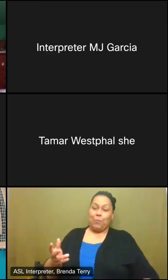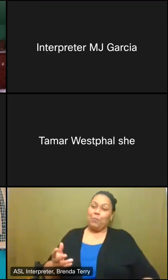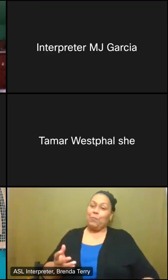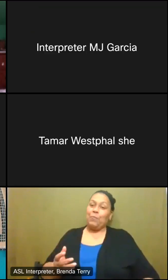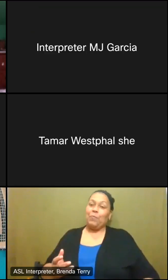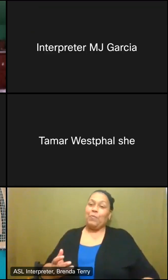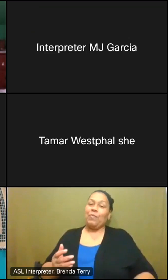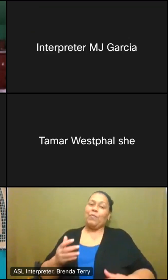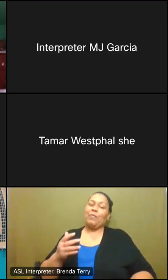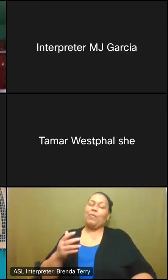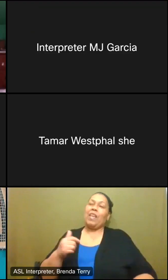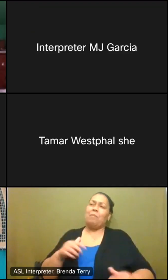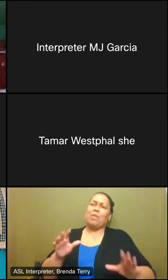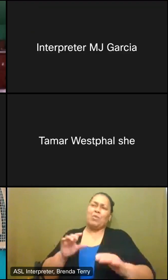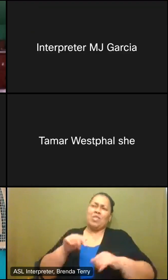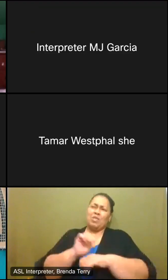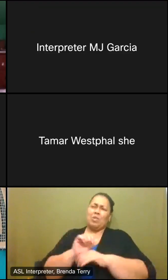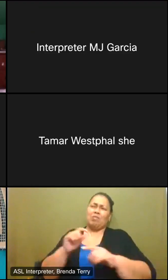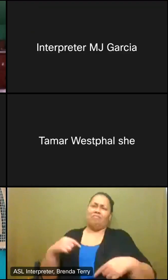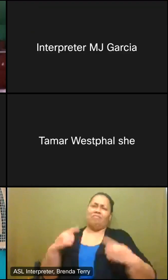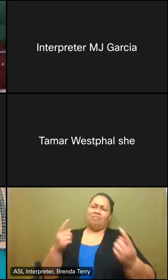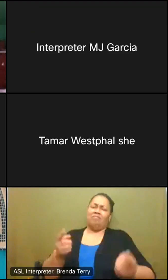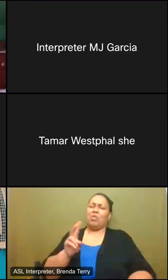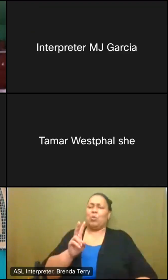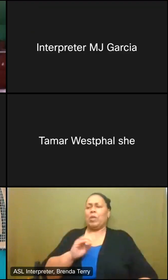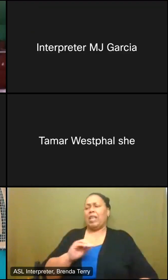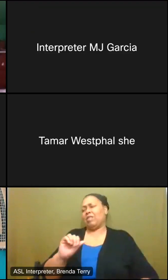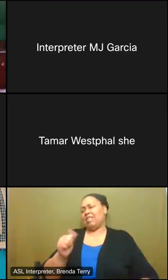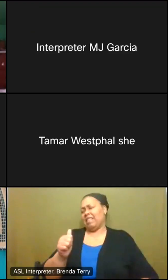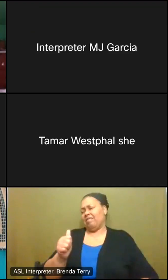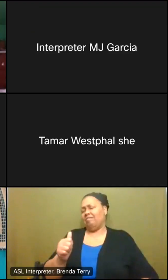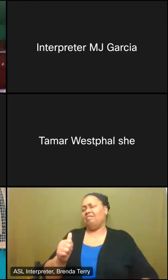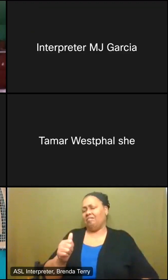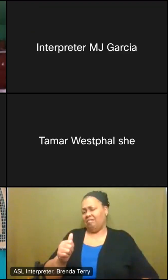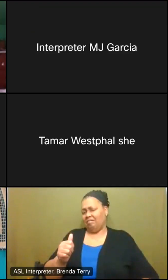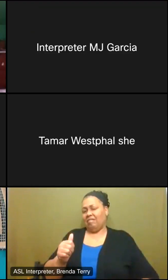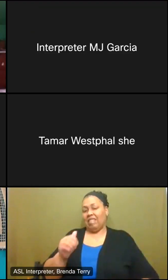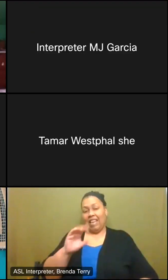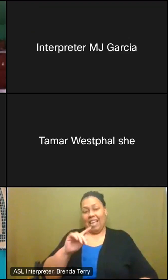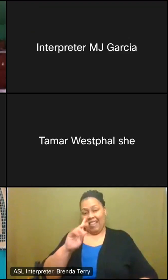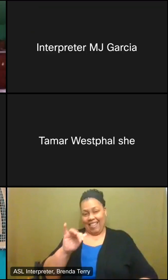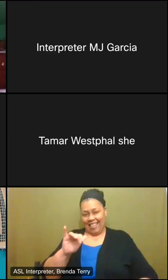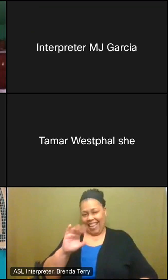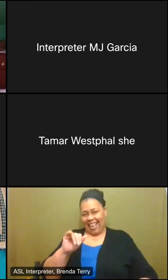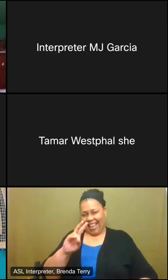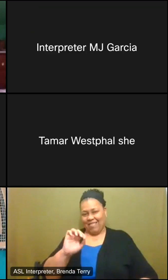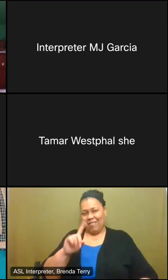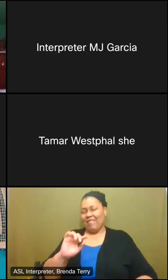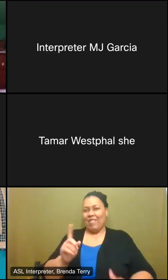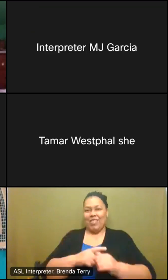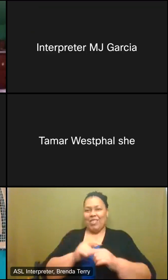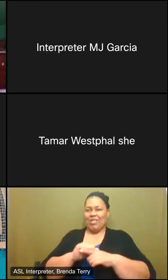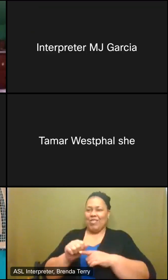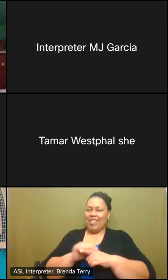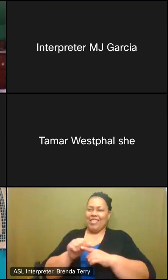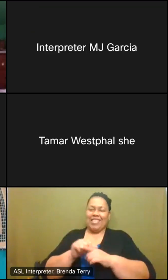I want to say, so I've been doing this work since 2010, and Cathy Cave was one of the first trainers I